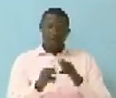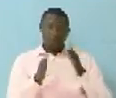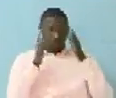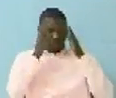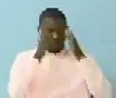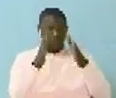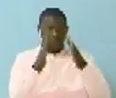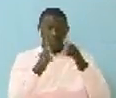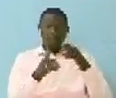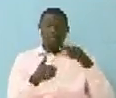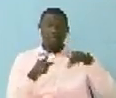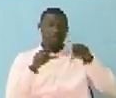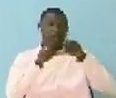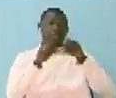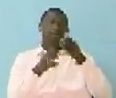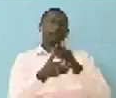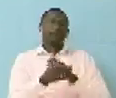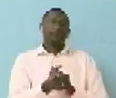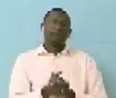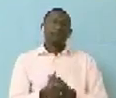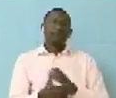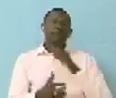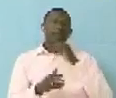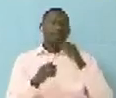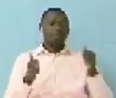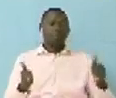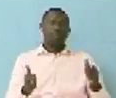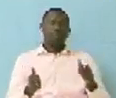Chairman, with utmost respect,